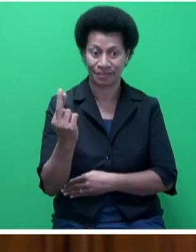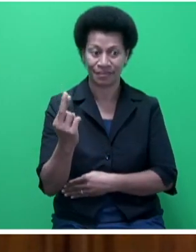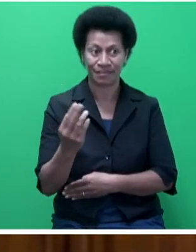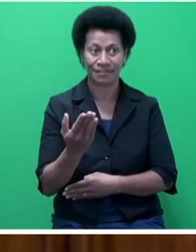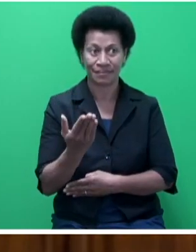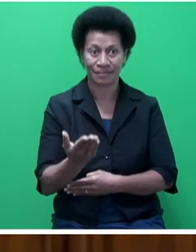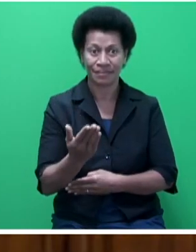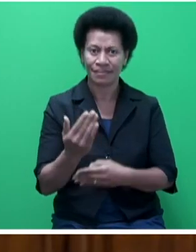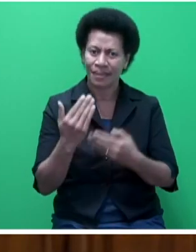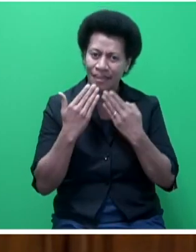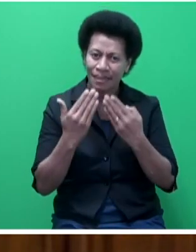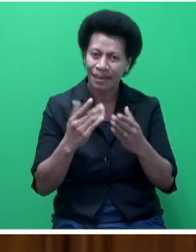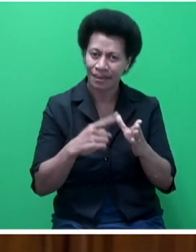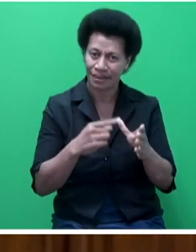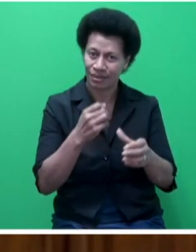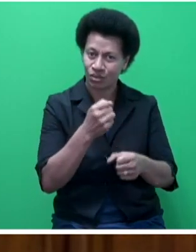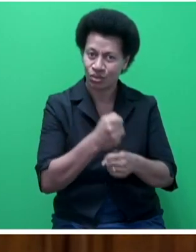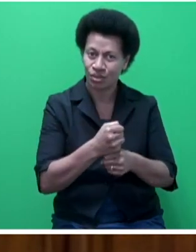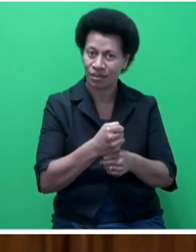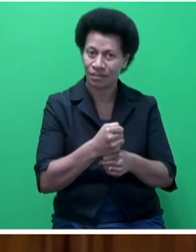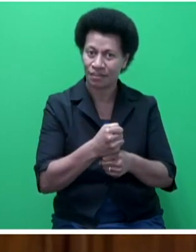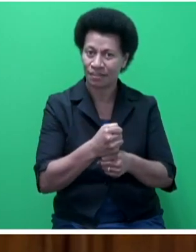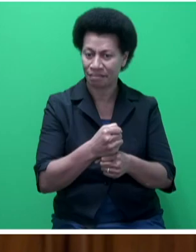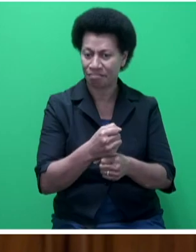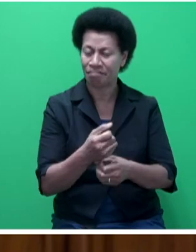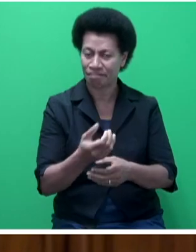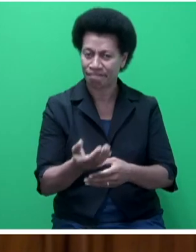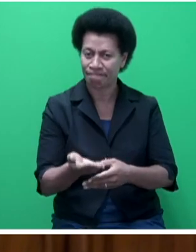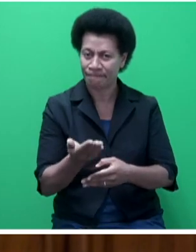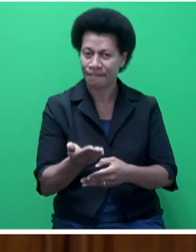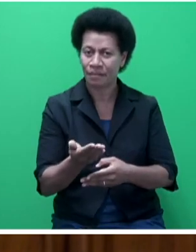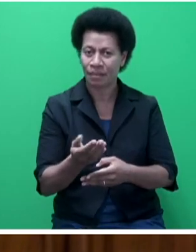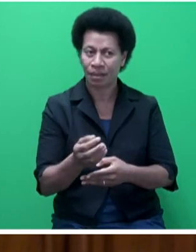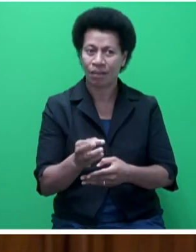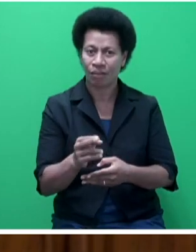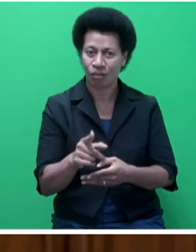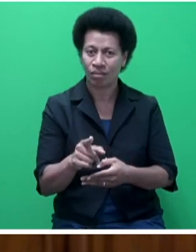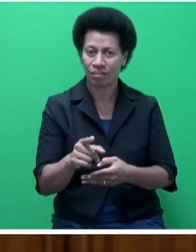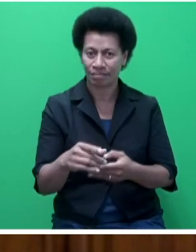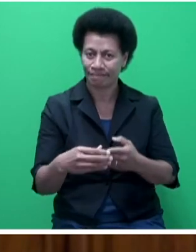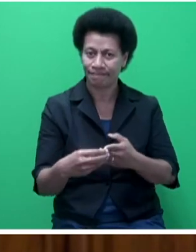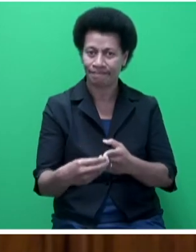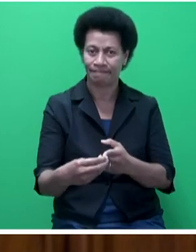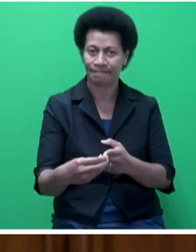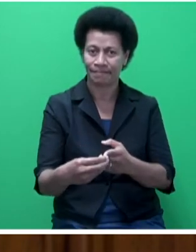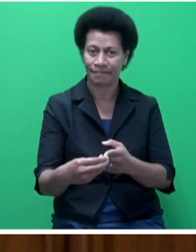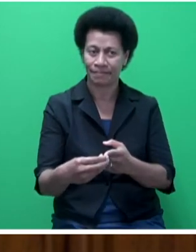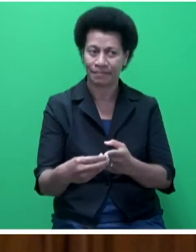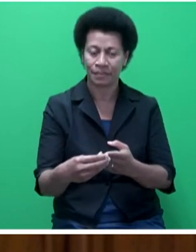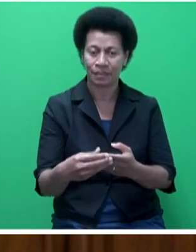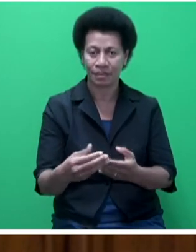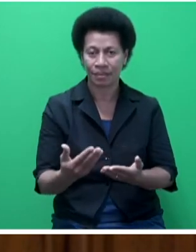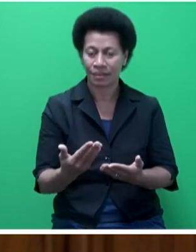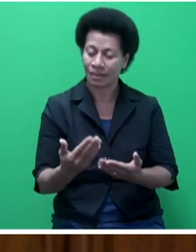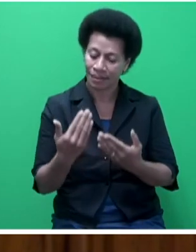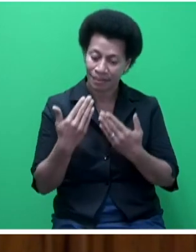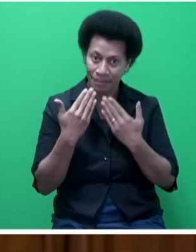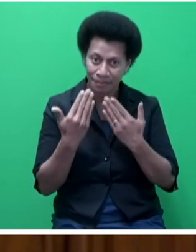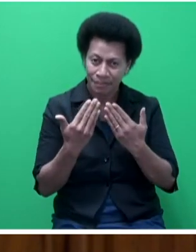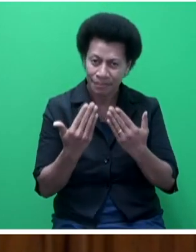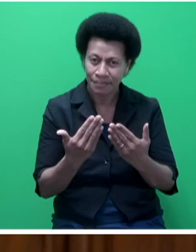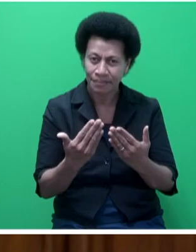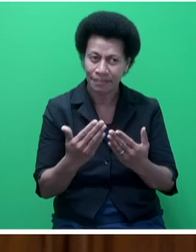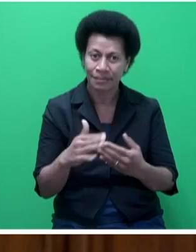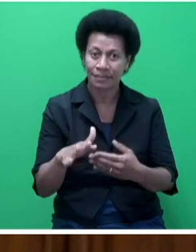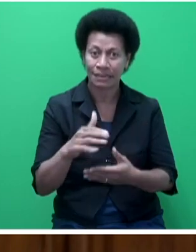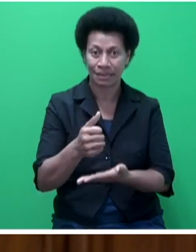and the Attorney General, Honourable Ayase Piyung, for providing the platform. I also would like to acknowledge the support